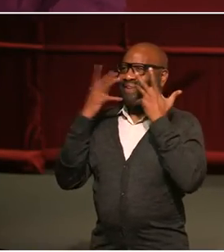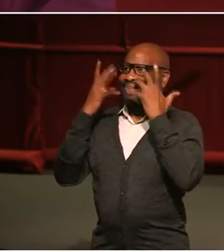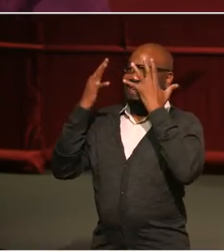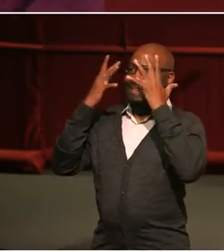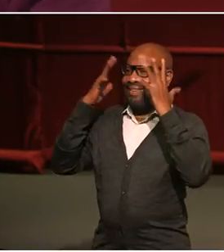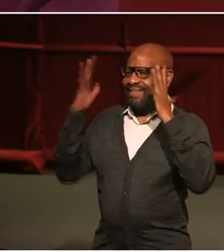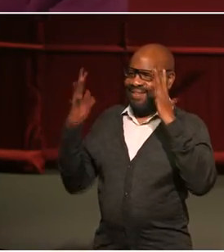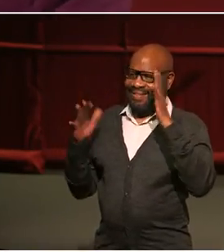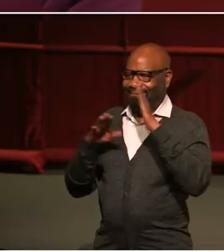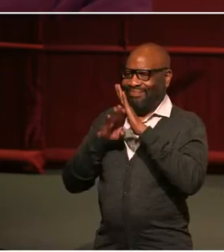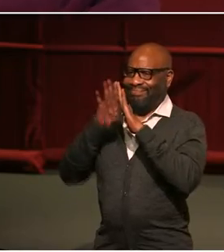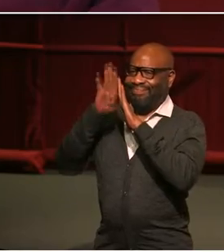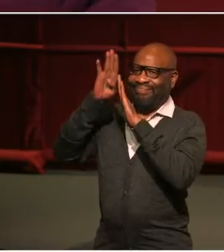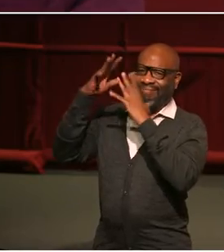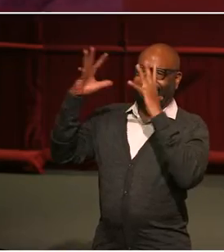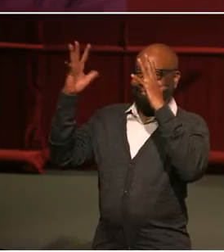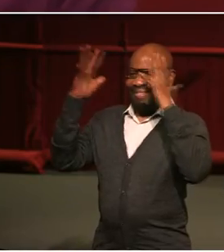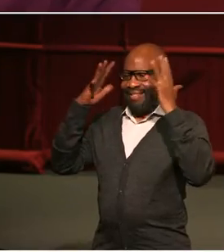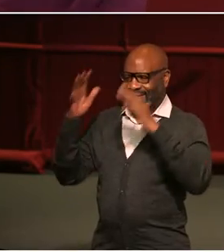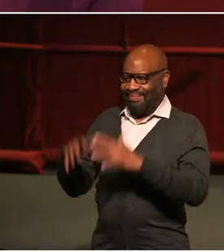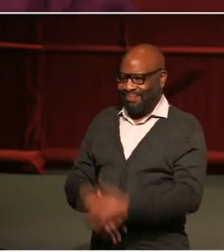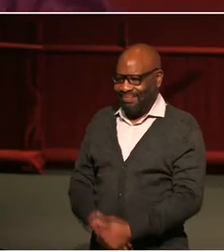Thank you.